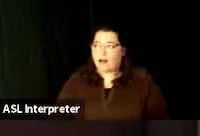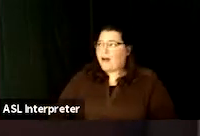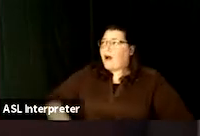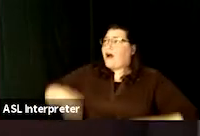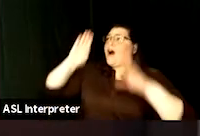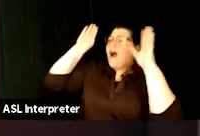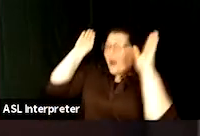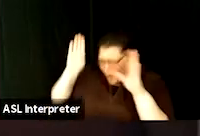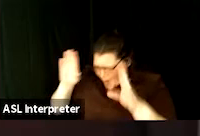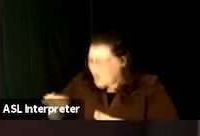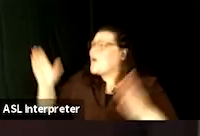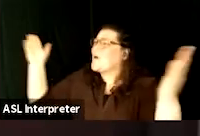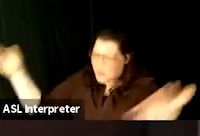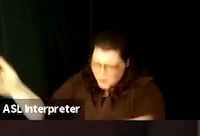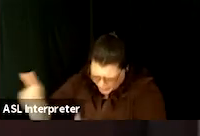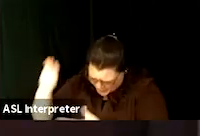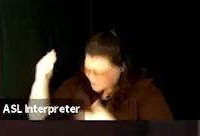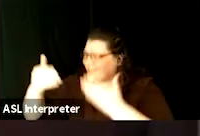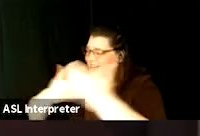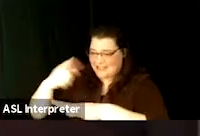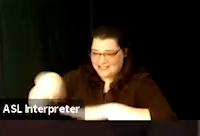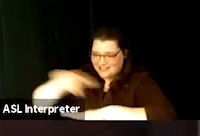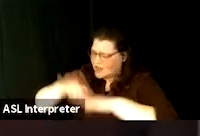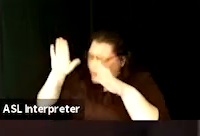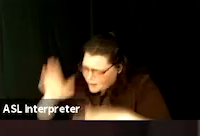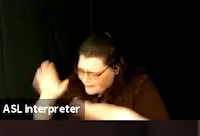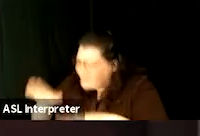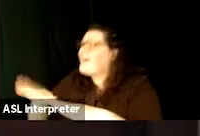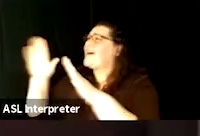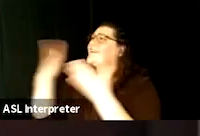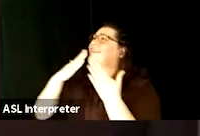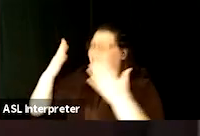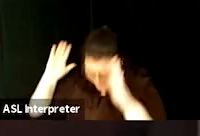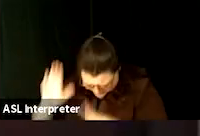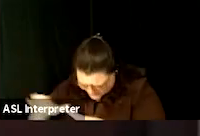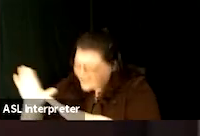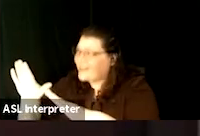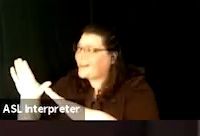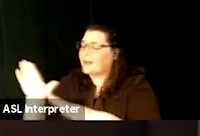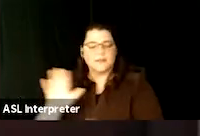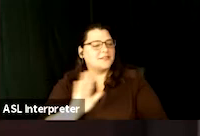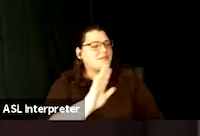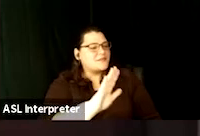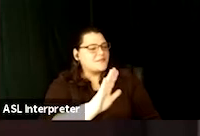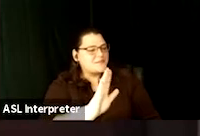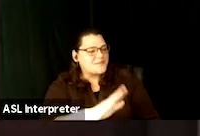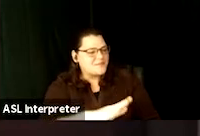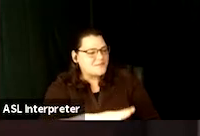feet, and worshiped him. Then Jesus said to them, do not be